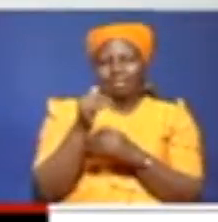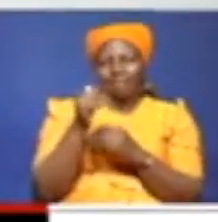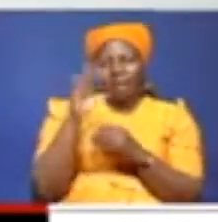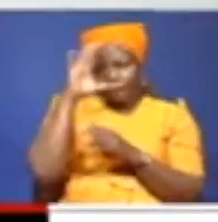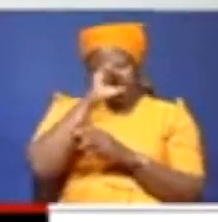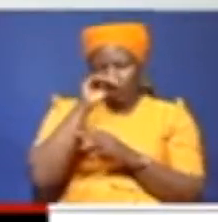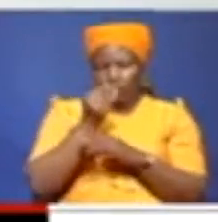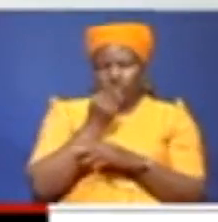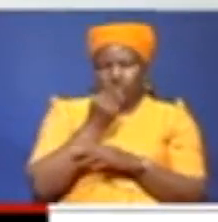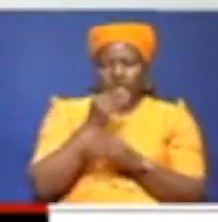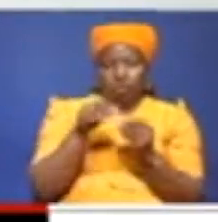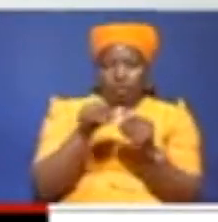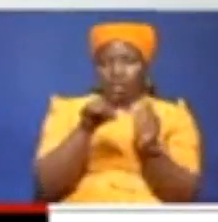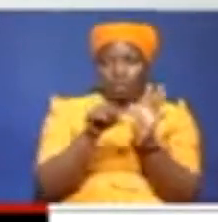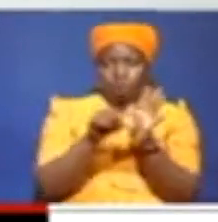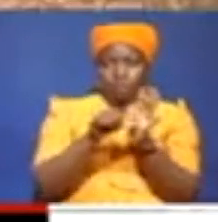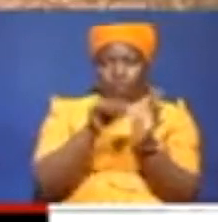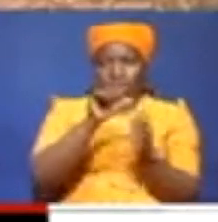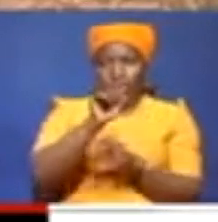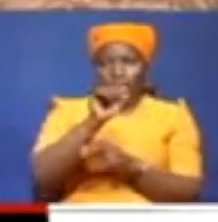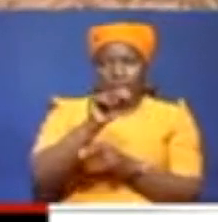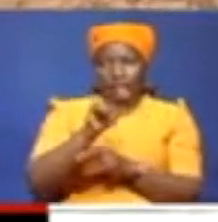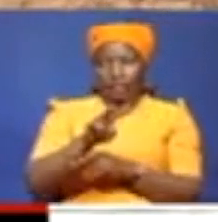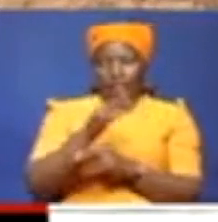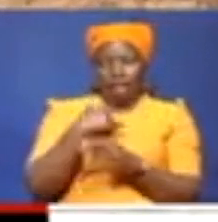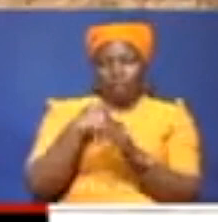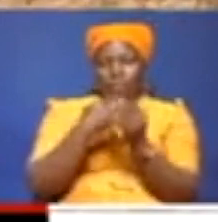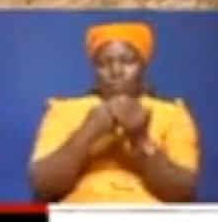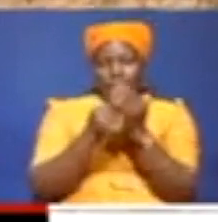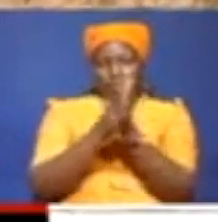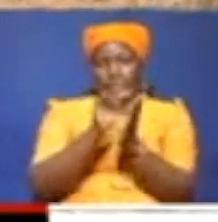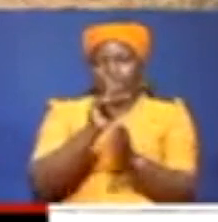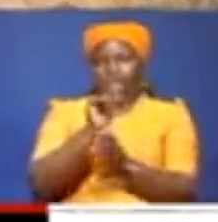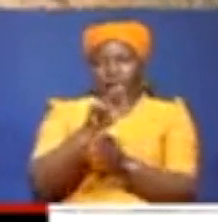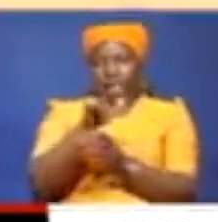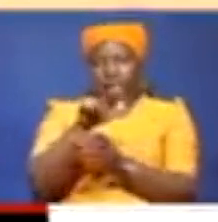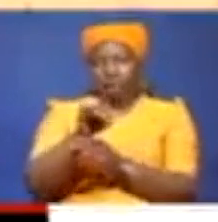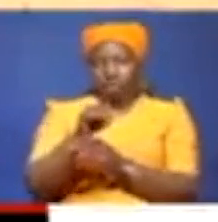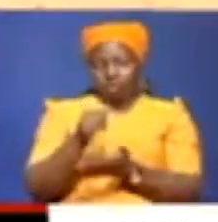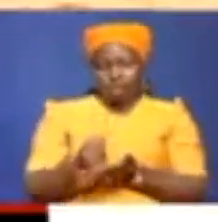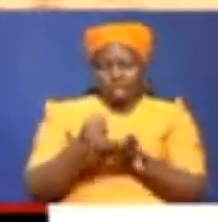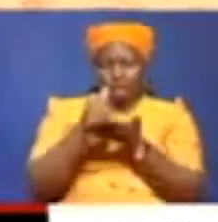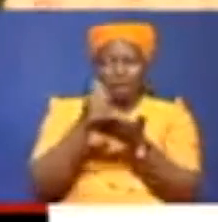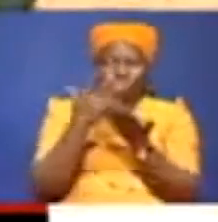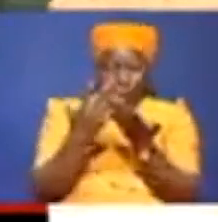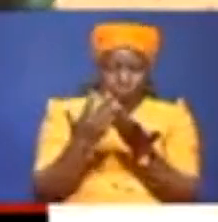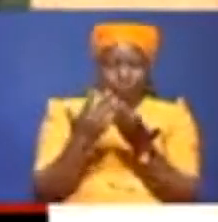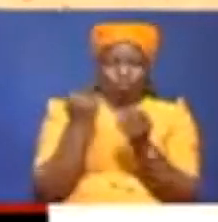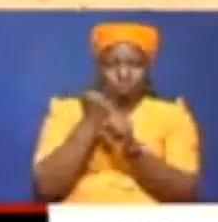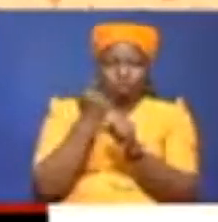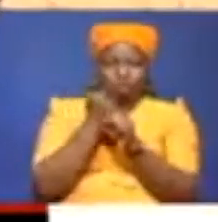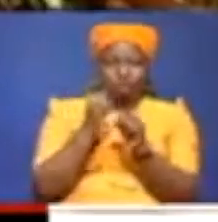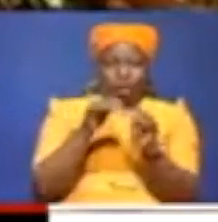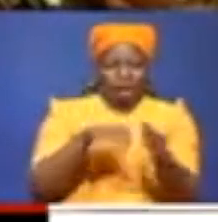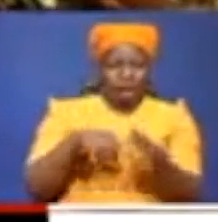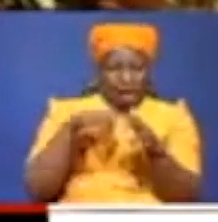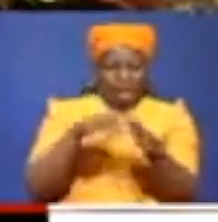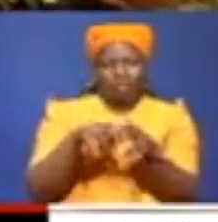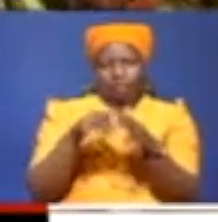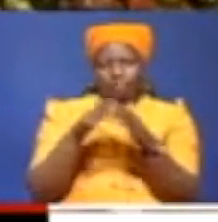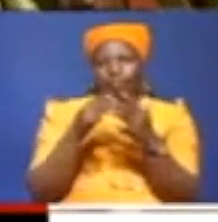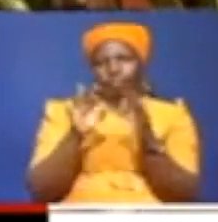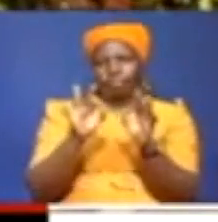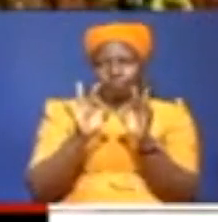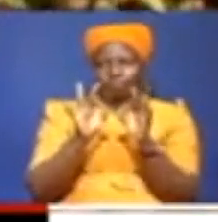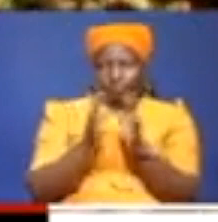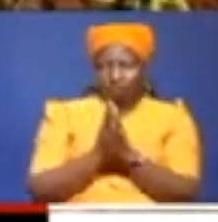partnered with Calro to aid agro-pastoralists in supplementing their livelihoods through climate-smart innovations and agro-husbandry skills.